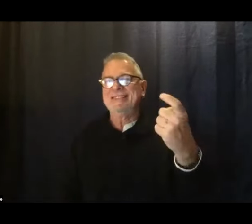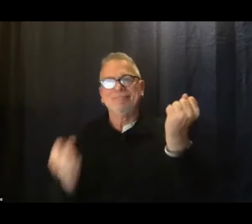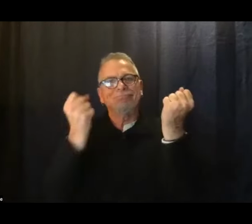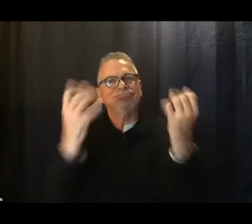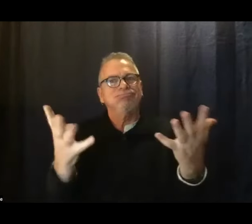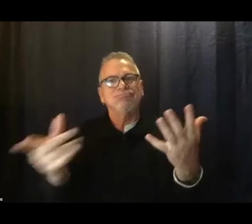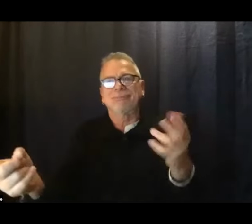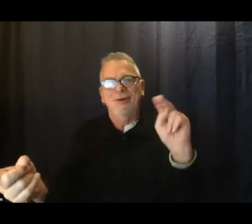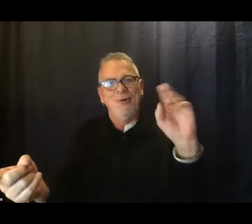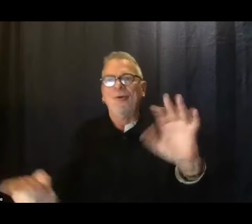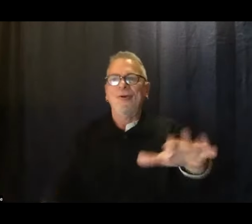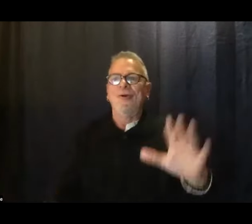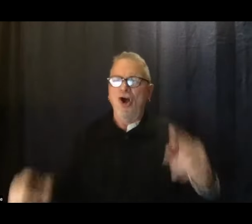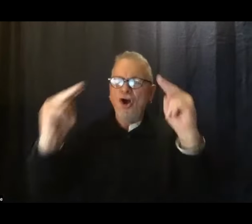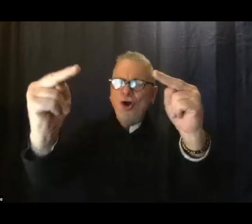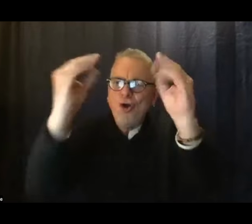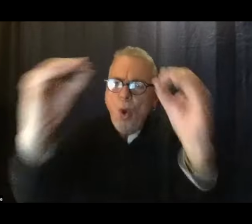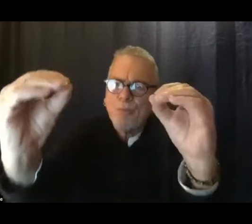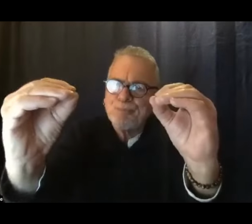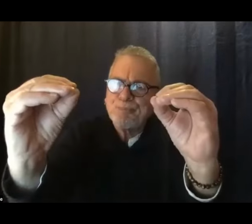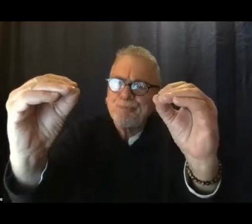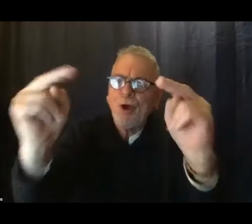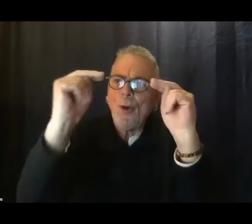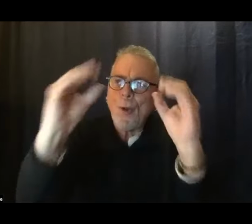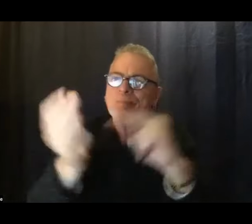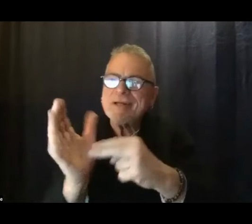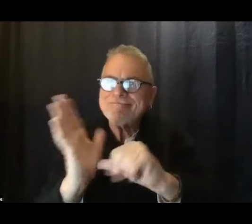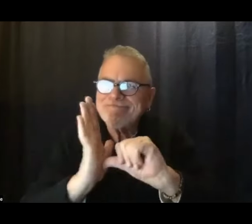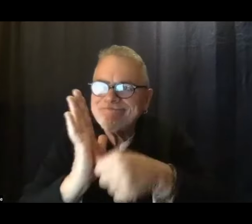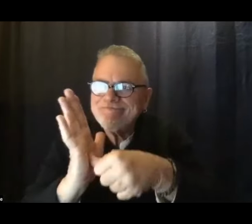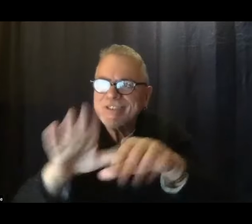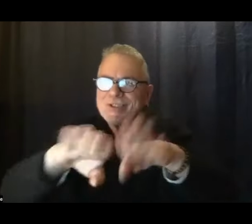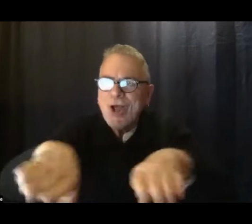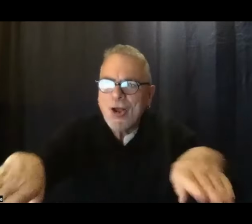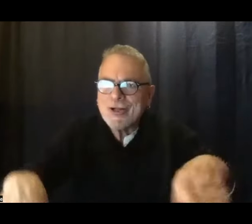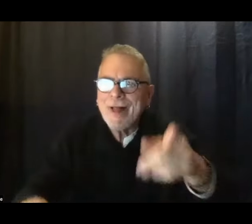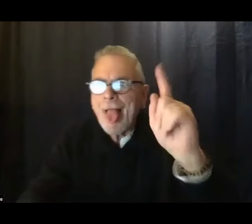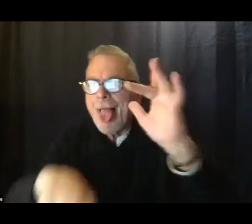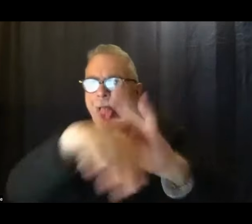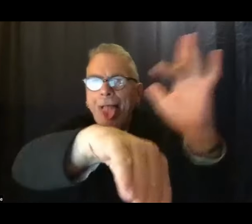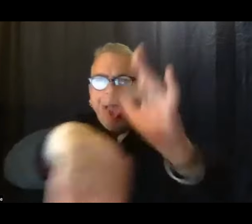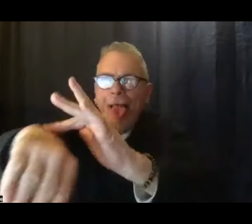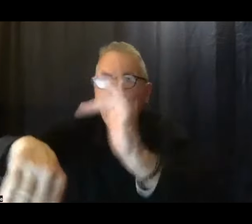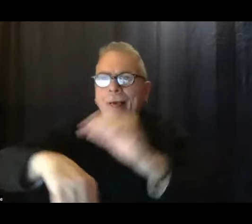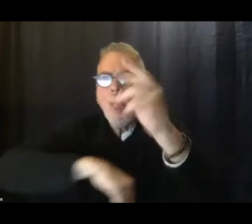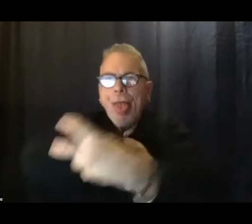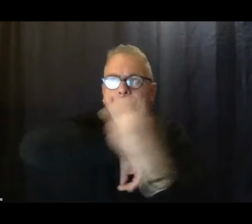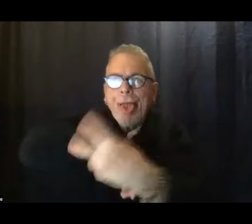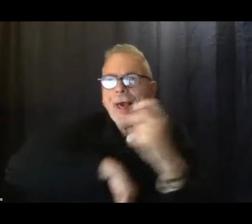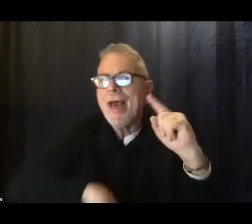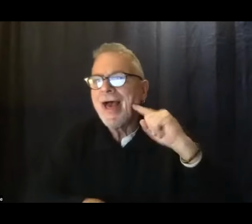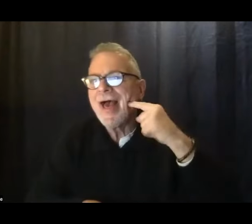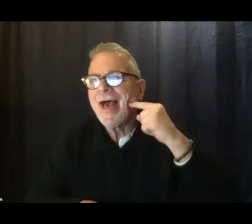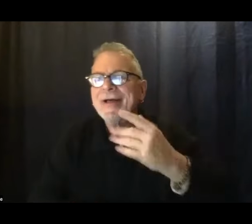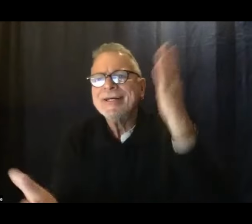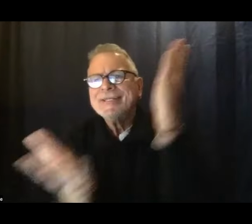Oh man, no itself has so many different lexicalized versions. There's no, and that's for emphasis. Like if a